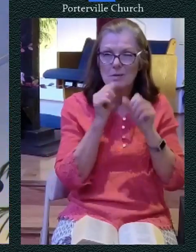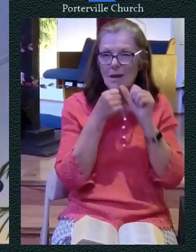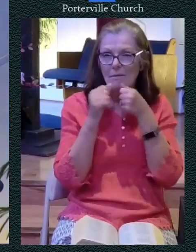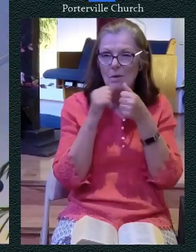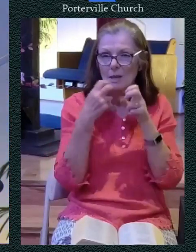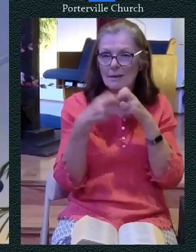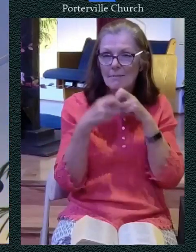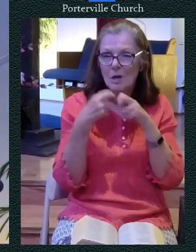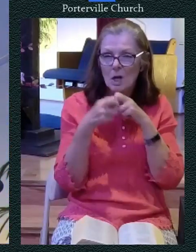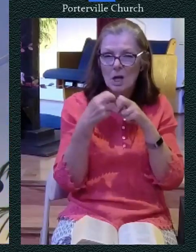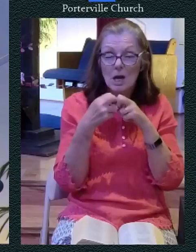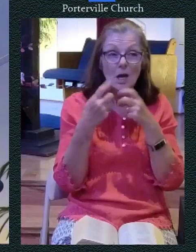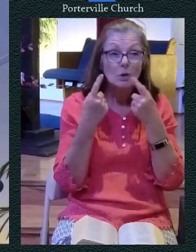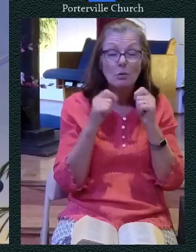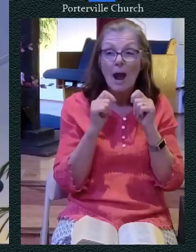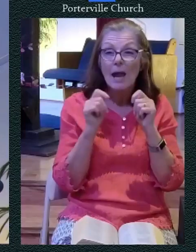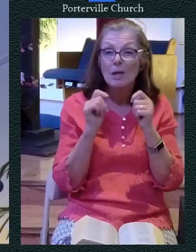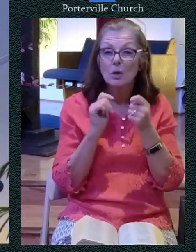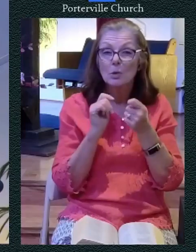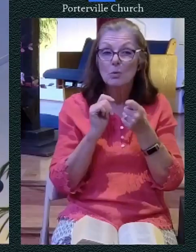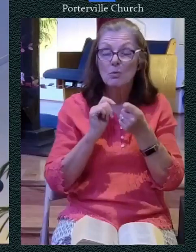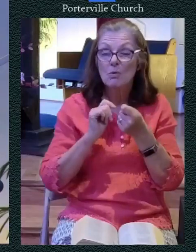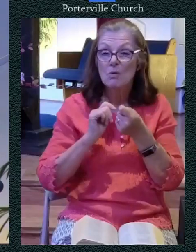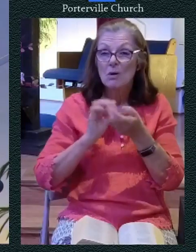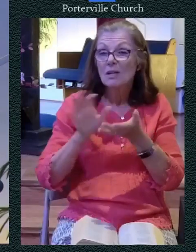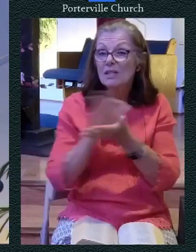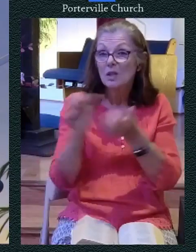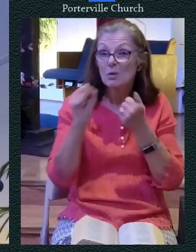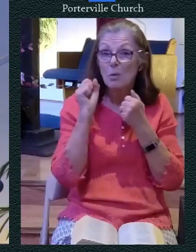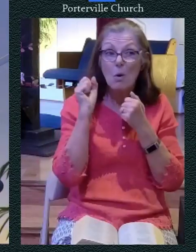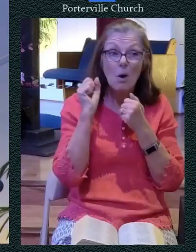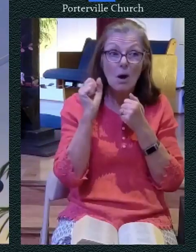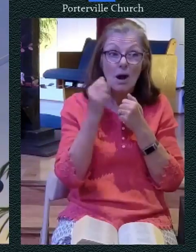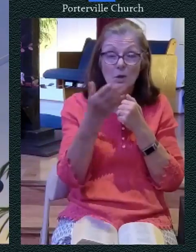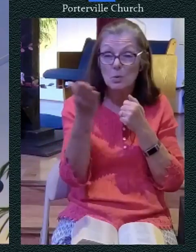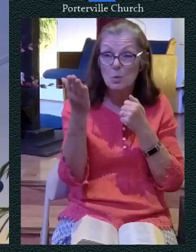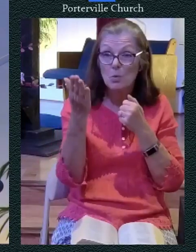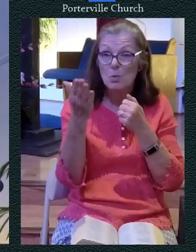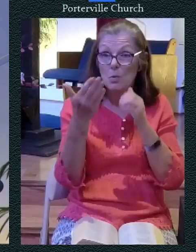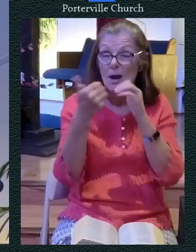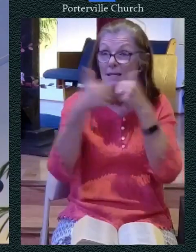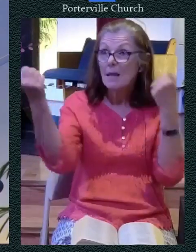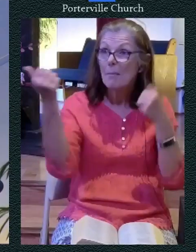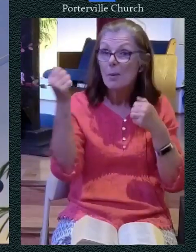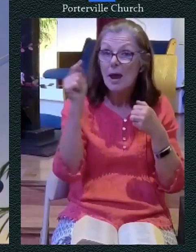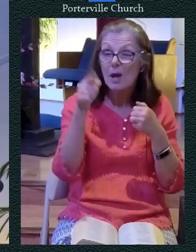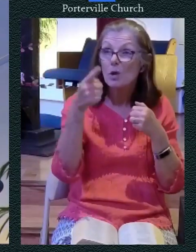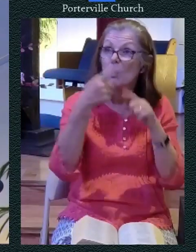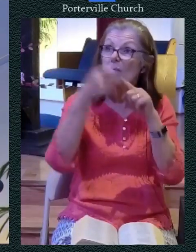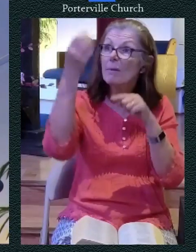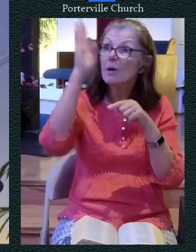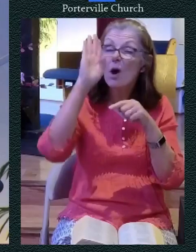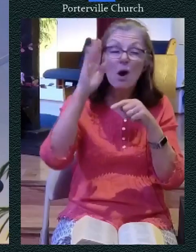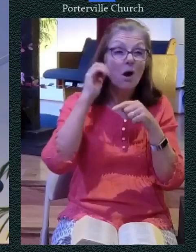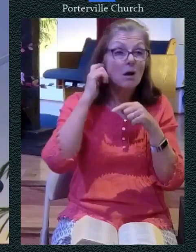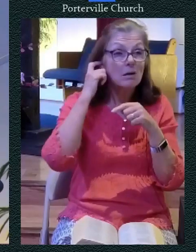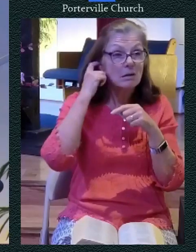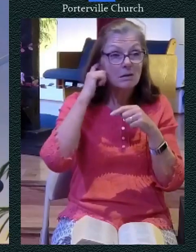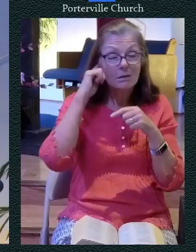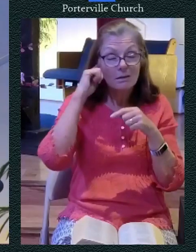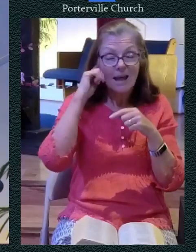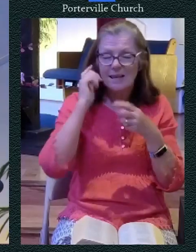to crush and destroy, to separate us from God, to break our hold on God, and to discourage